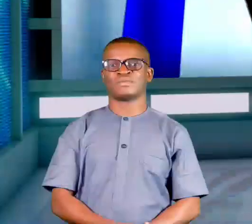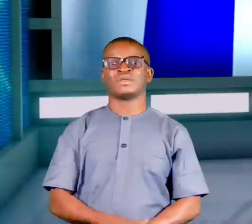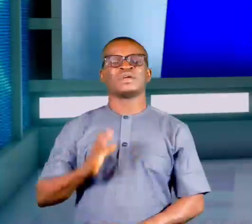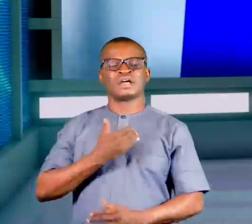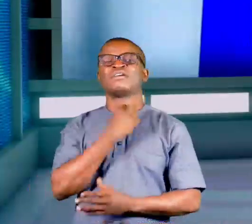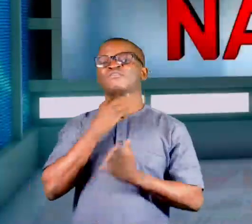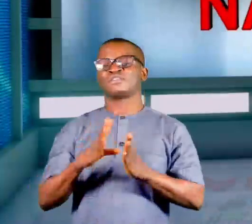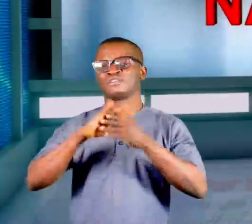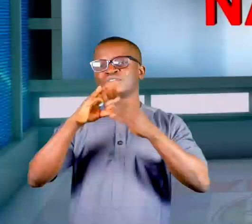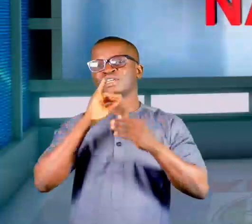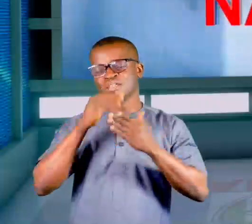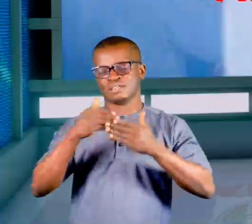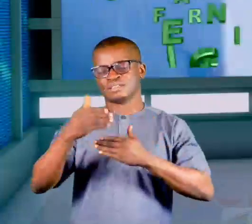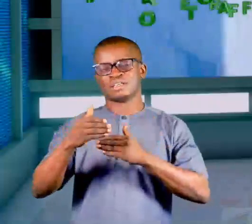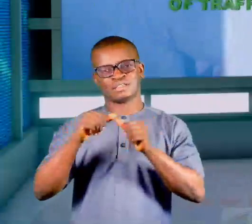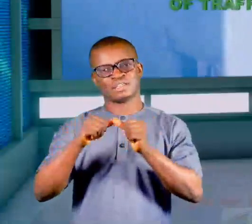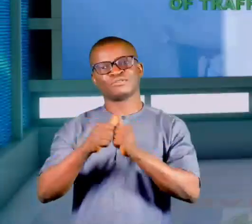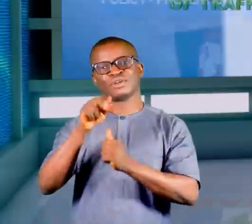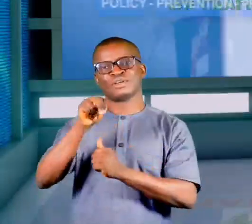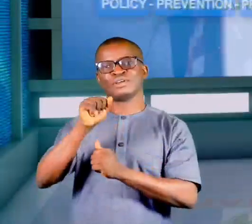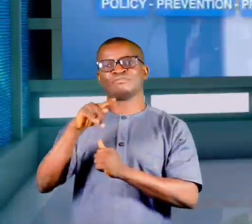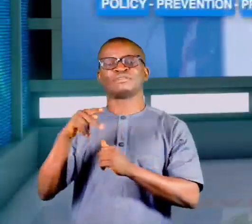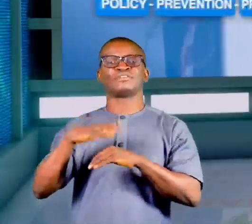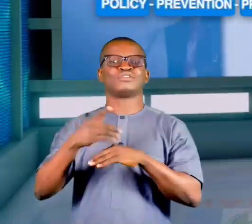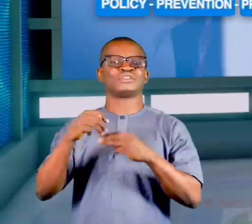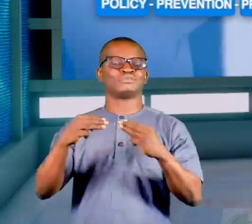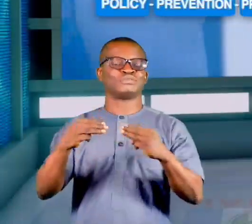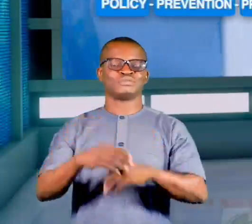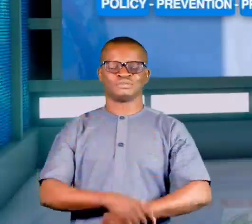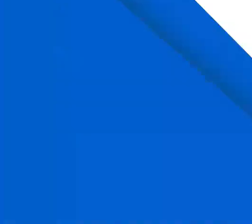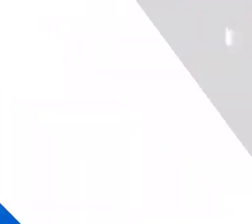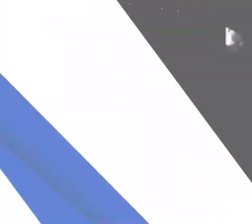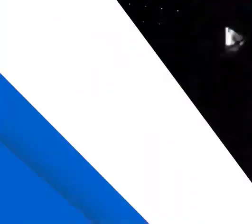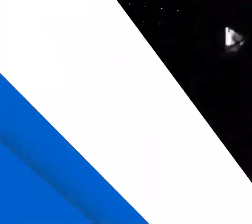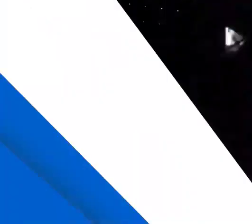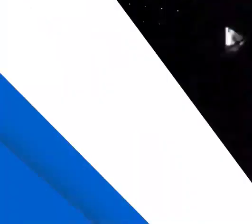Our victim story segment is up next. Stay with NAPTIP on the move.